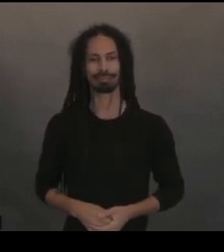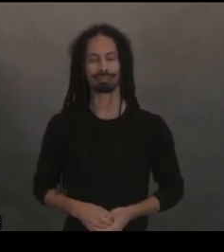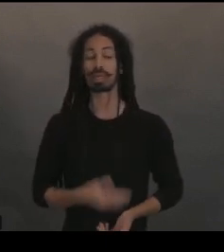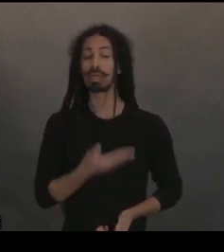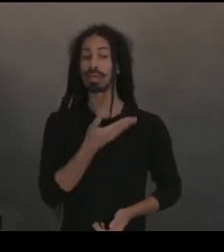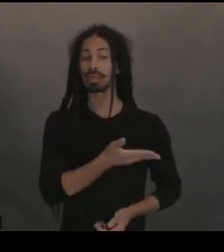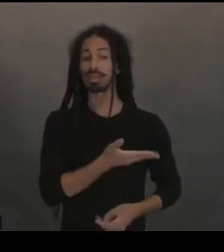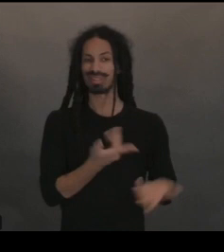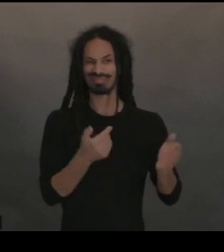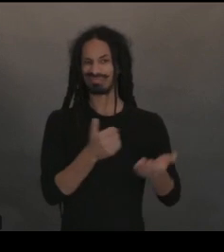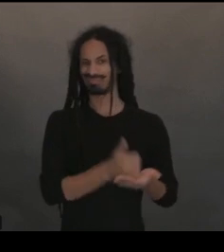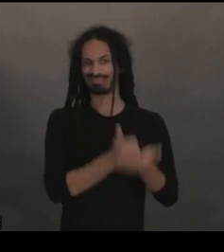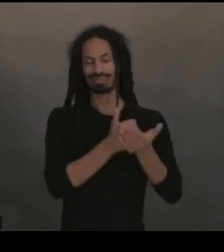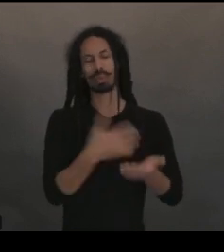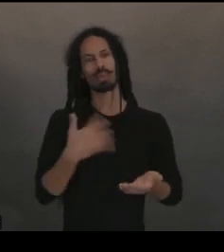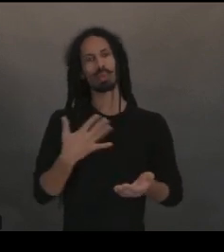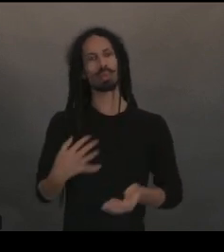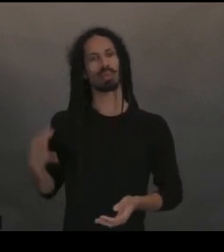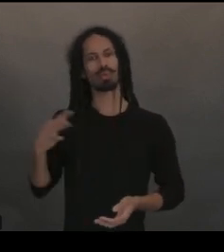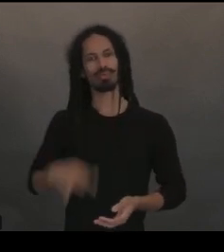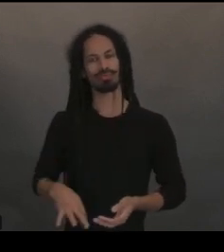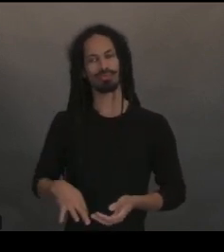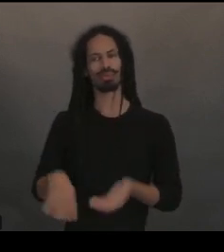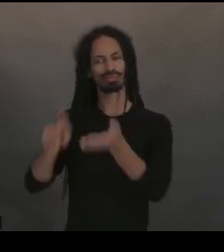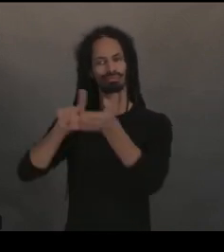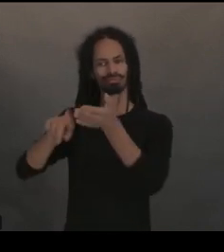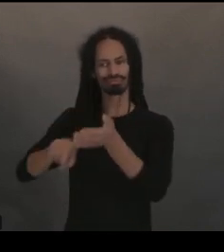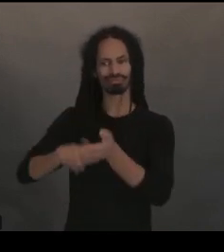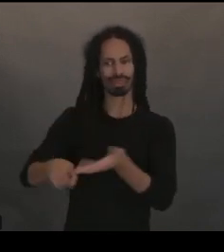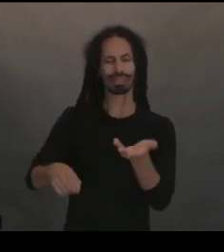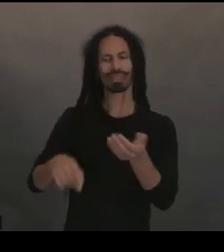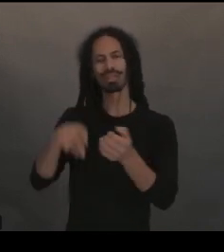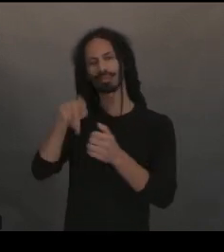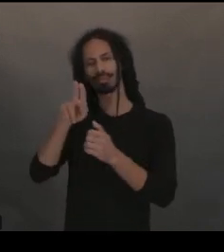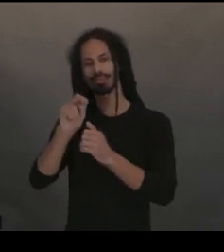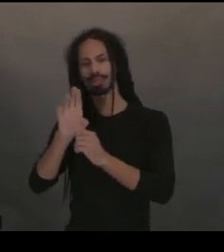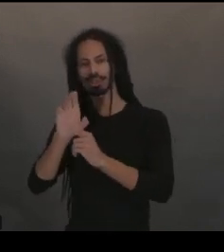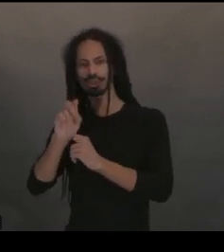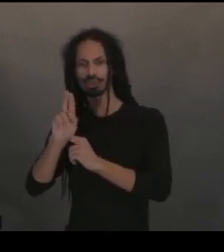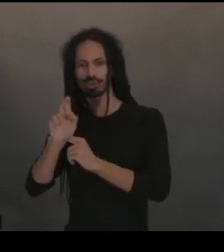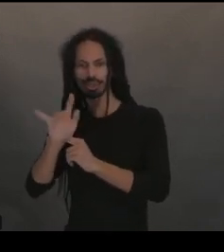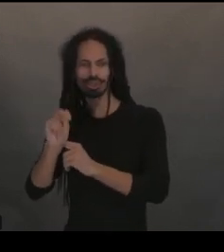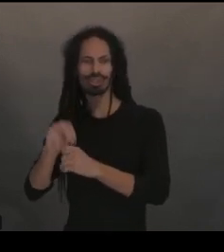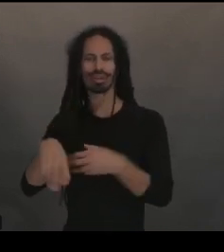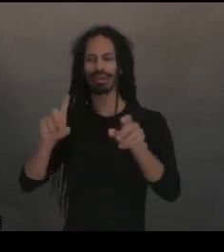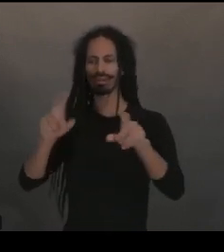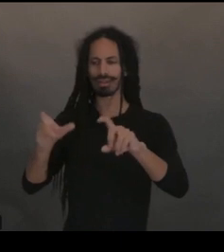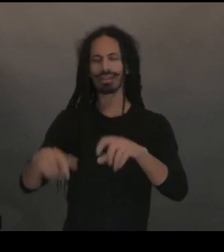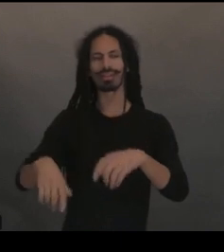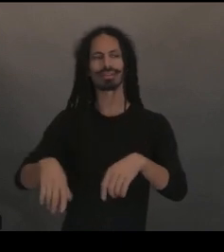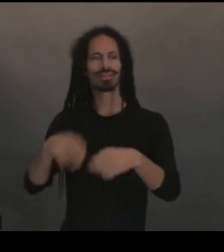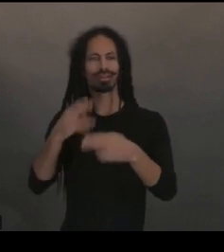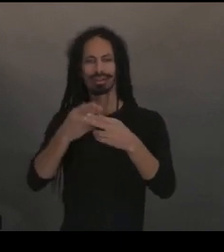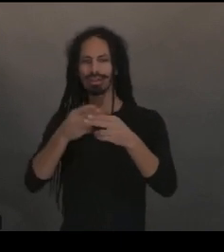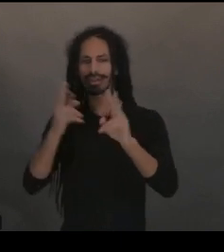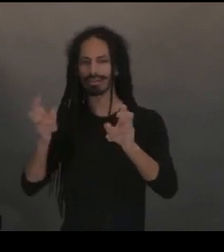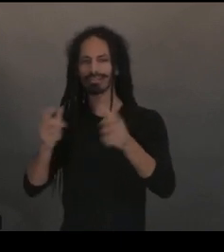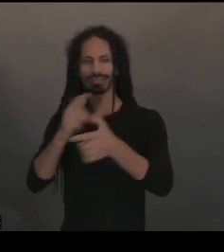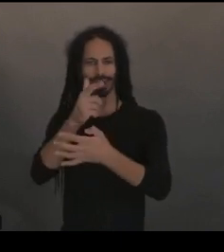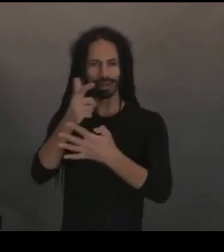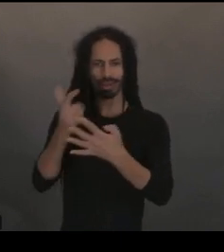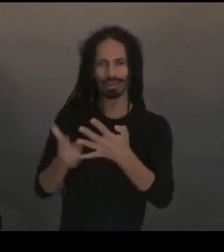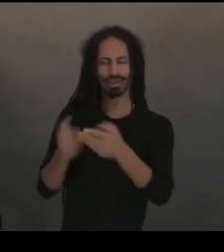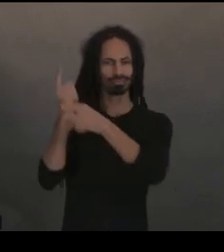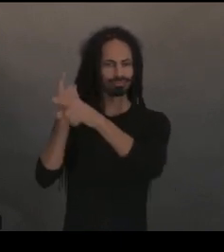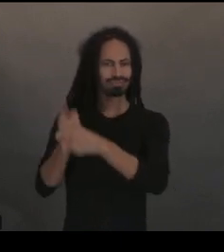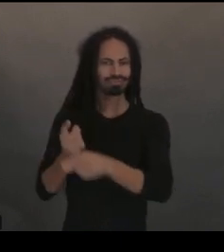for double checking your punctuation, your italics, your sentence case, and making sure that your elements